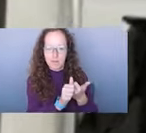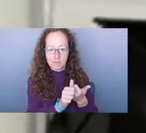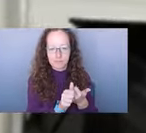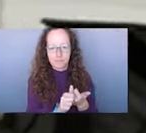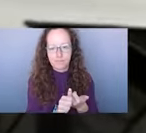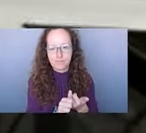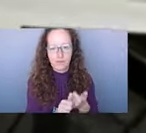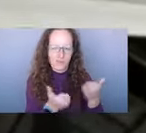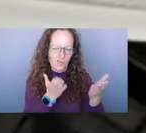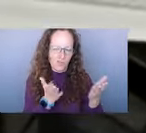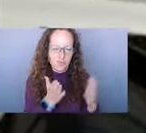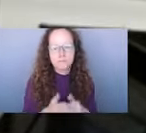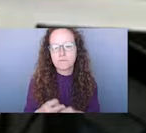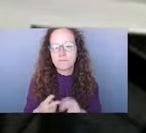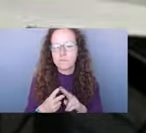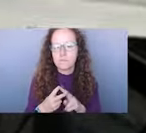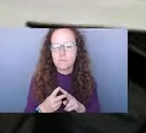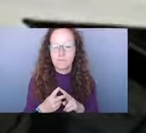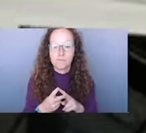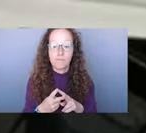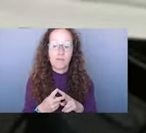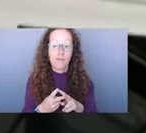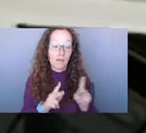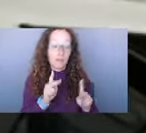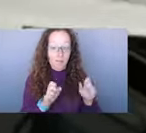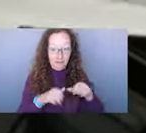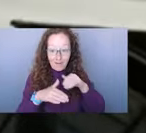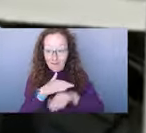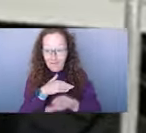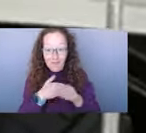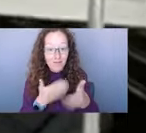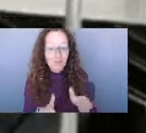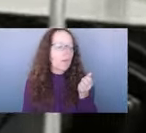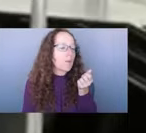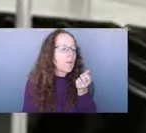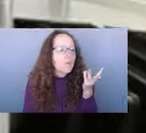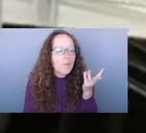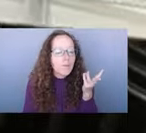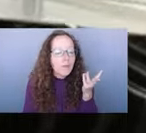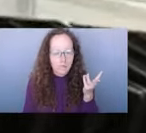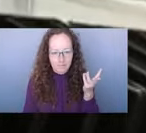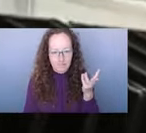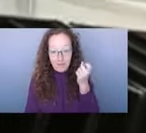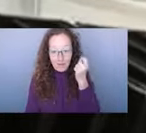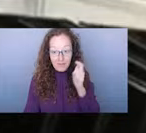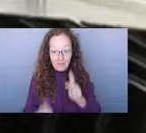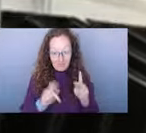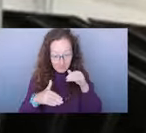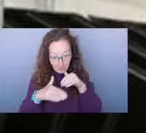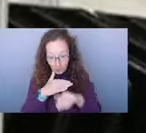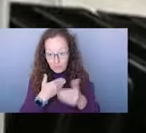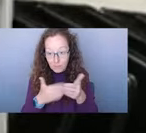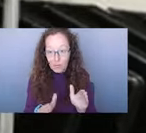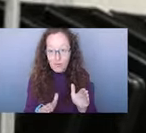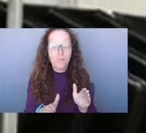but none of those people actually have the password to the servers themselves. And for example, I'm one of